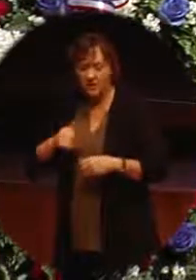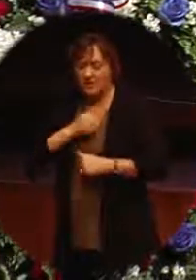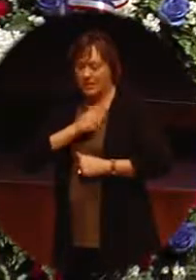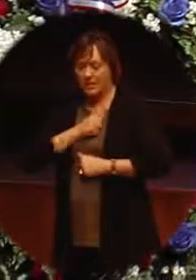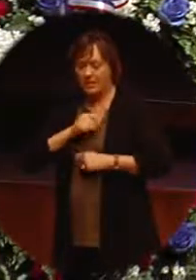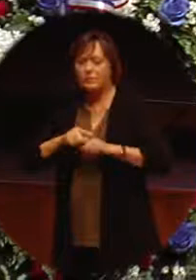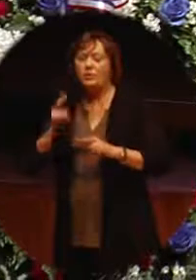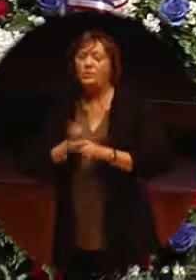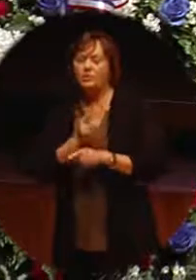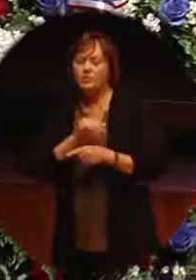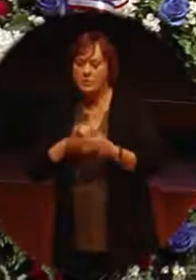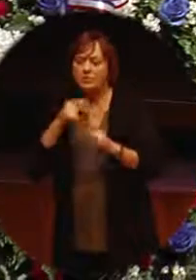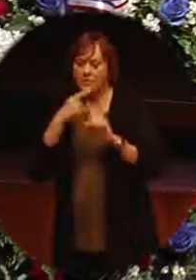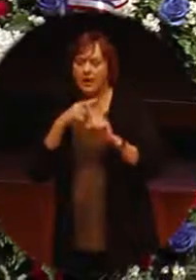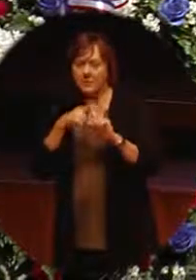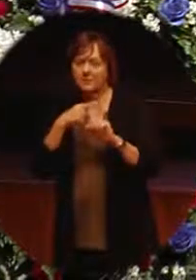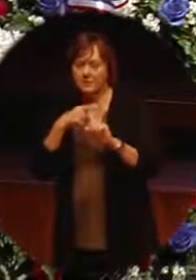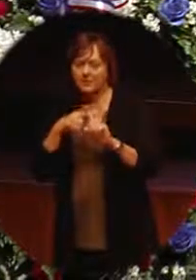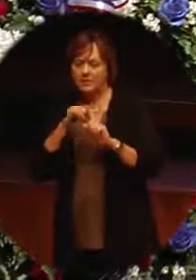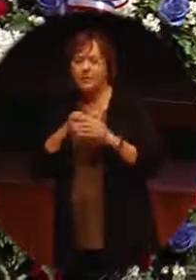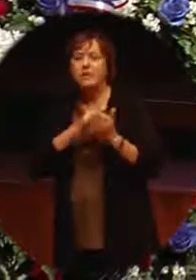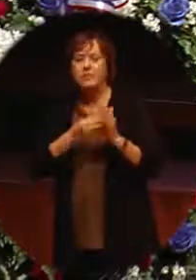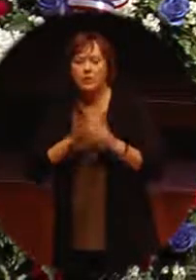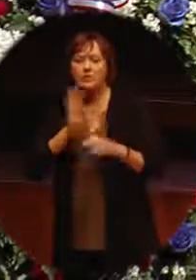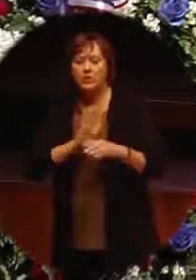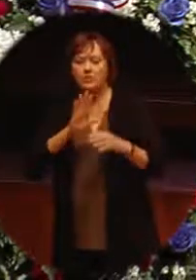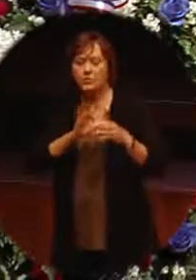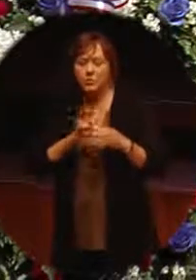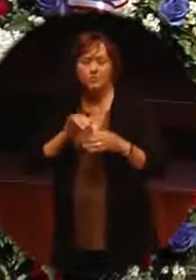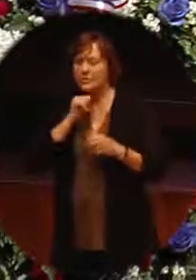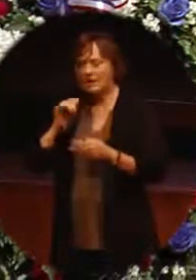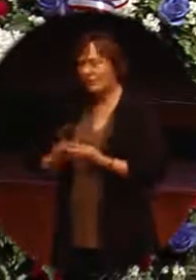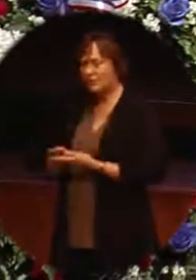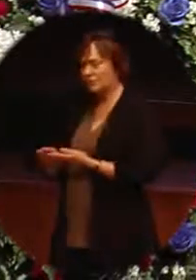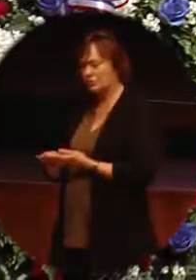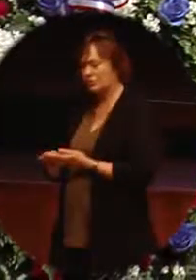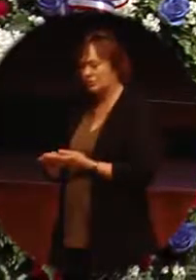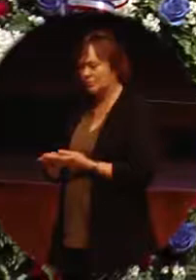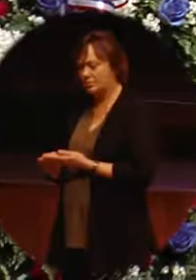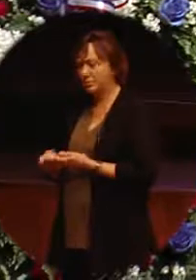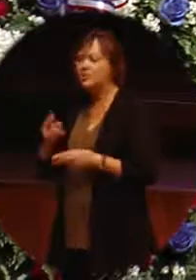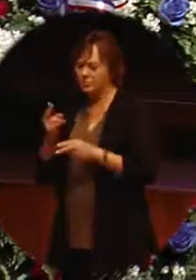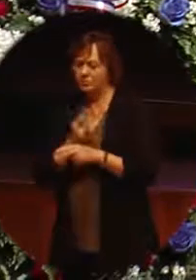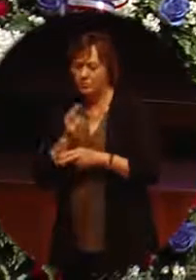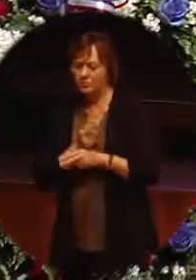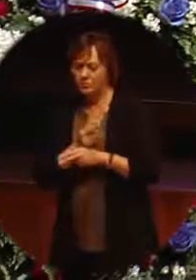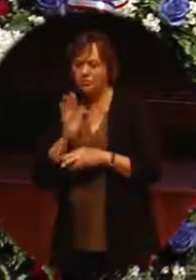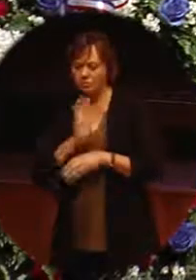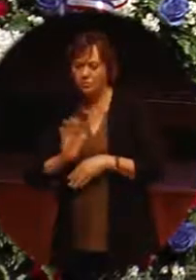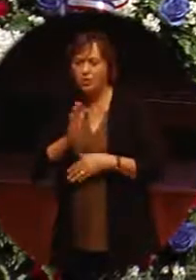the military. But use that positively. That's part of your story. That's not an excuse.